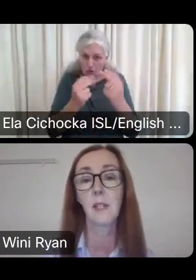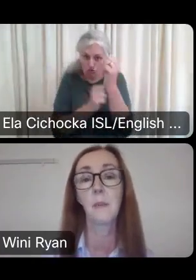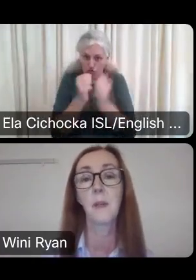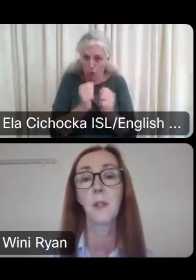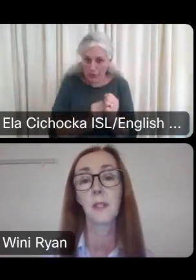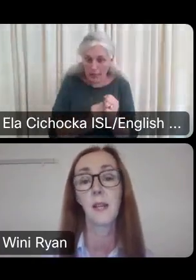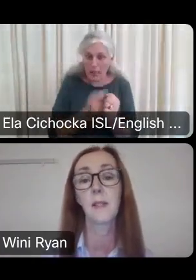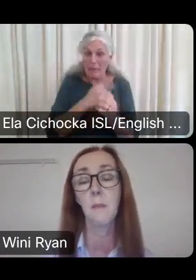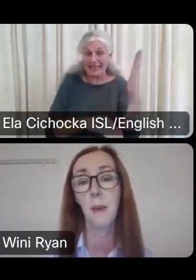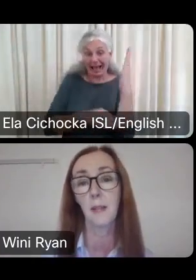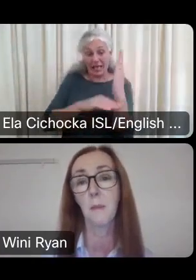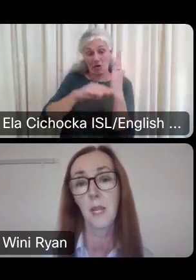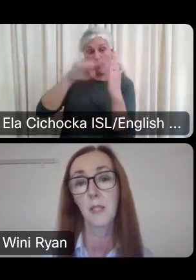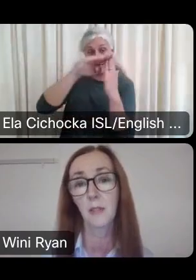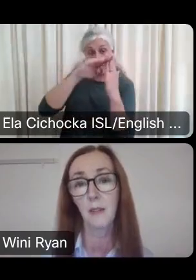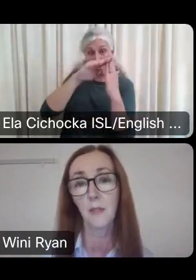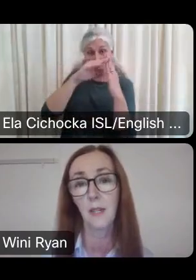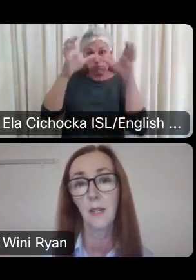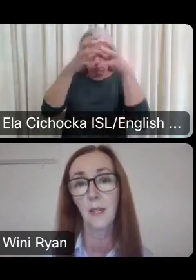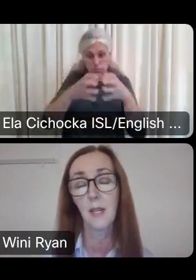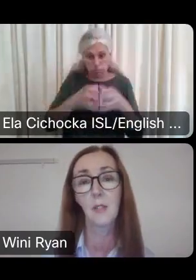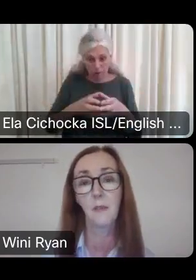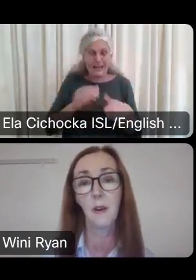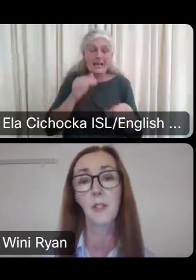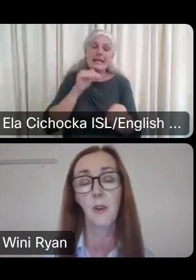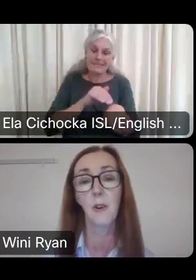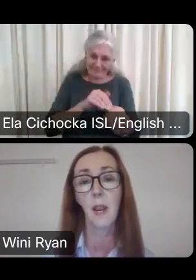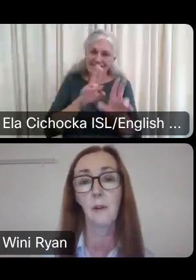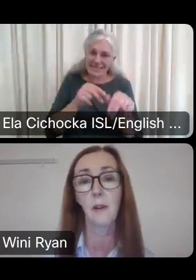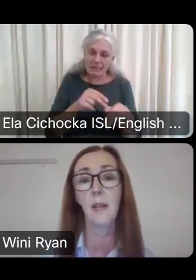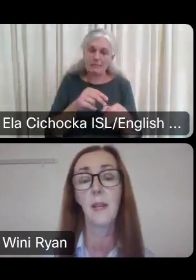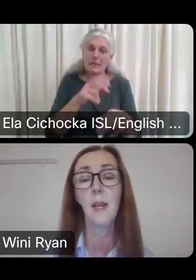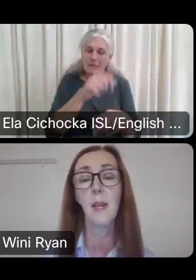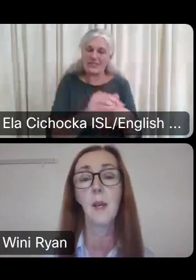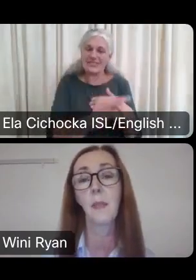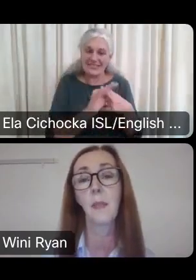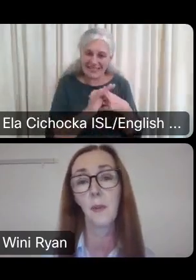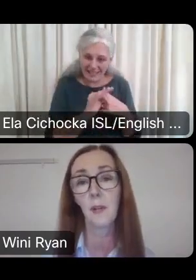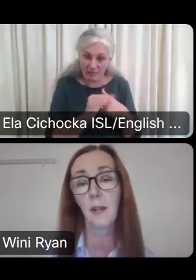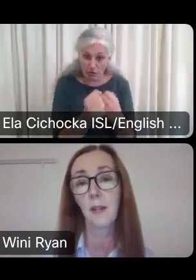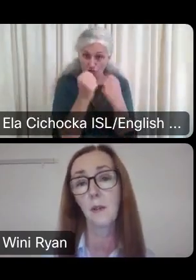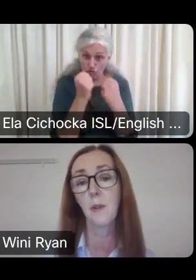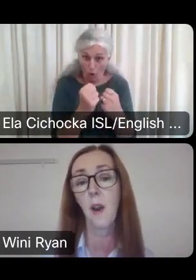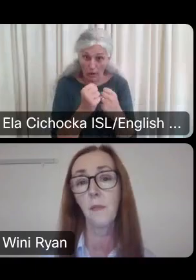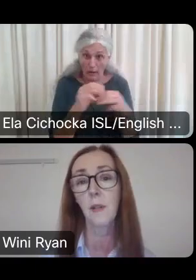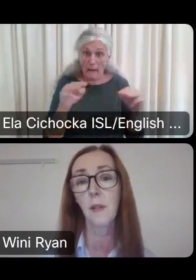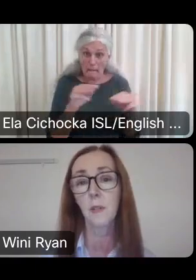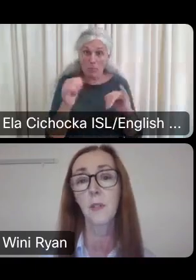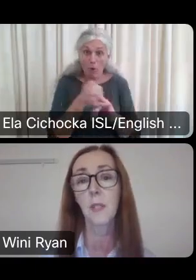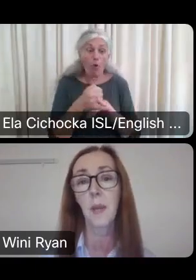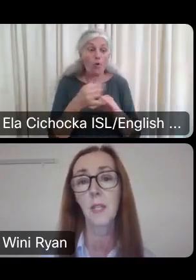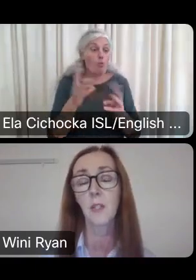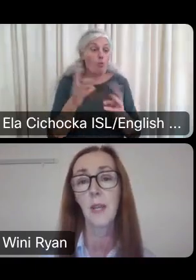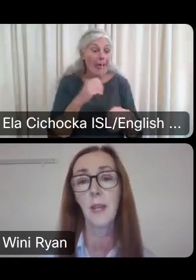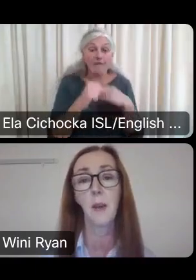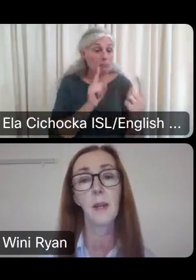hierarchy is we know that it has an impact on patient safety. So if there's a very strong hierarchy, people at the front line who are often closer to